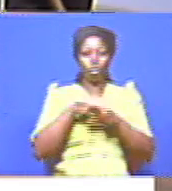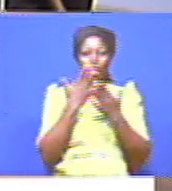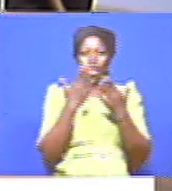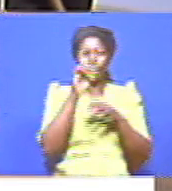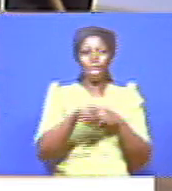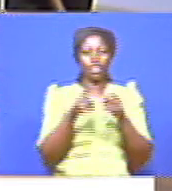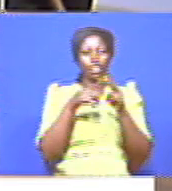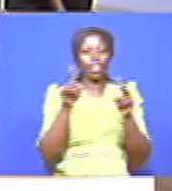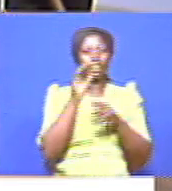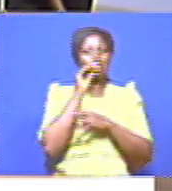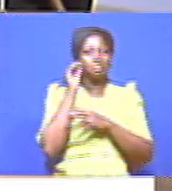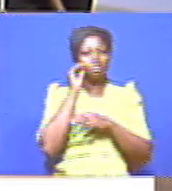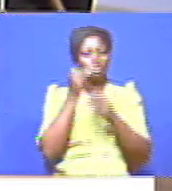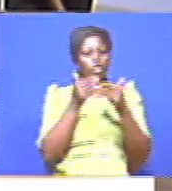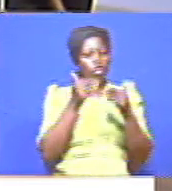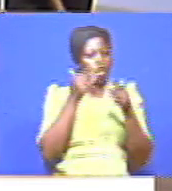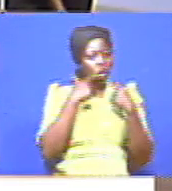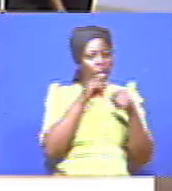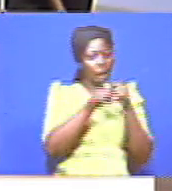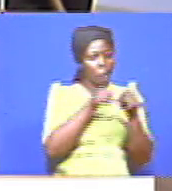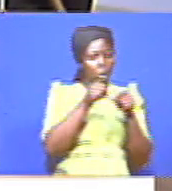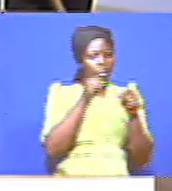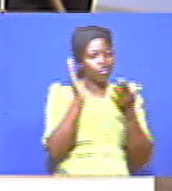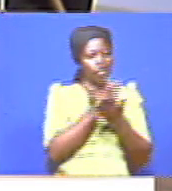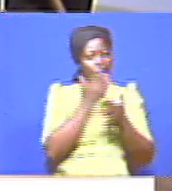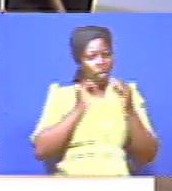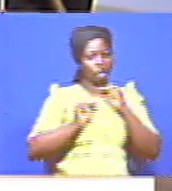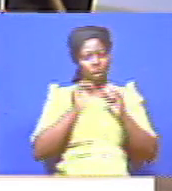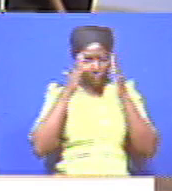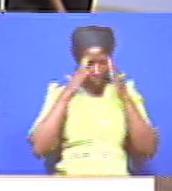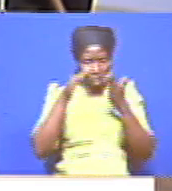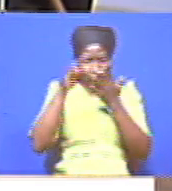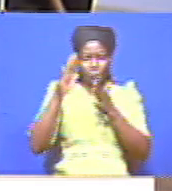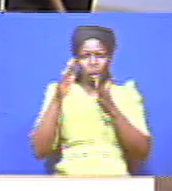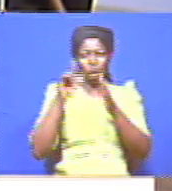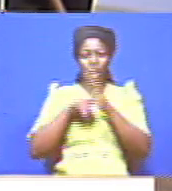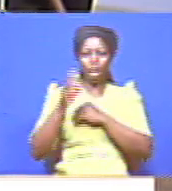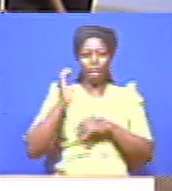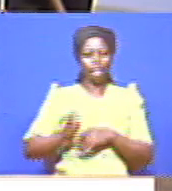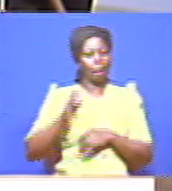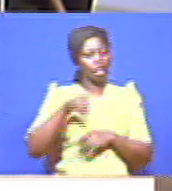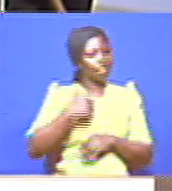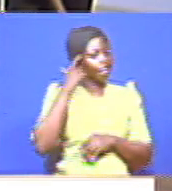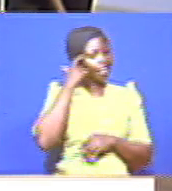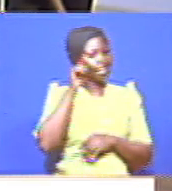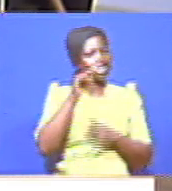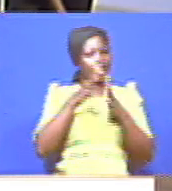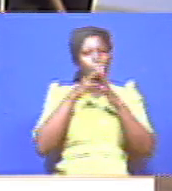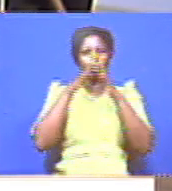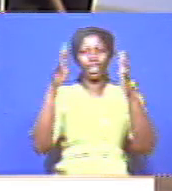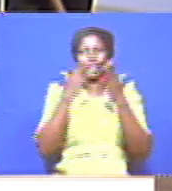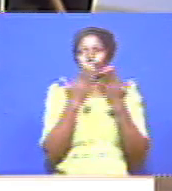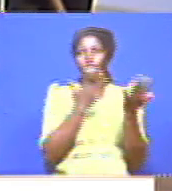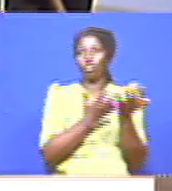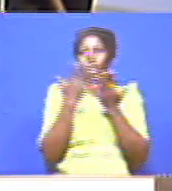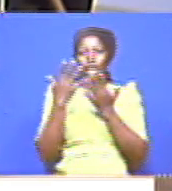fight against corruption, let's focus more on the ethics. I believe that, for me, is my biggest take-home, biggest takeaway, and I believe the same